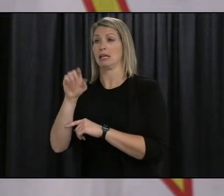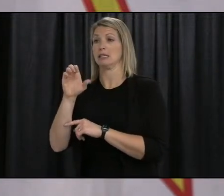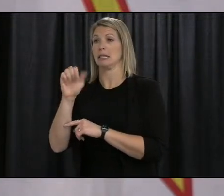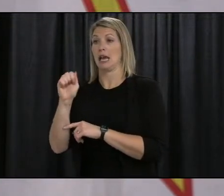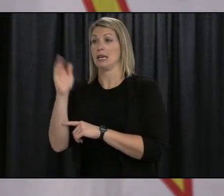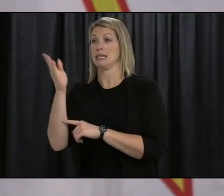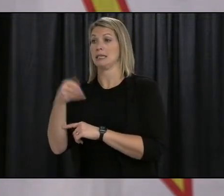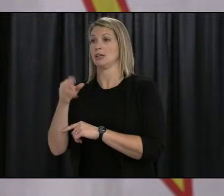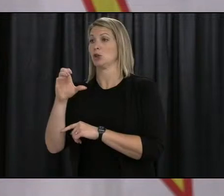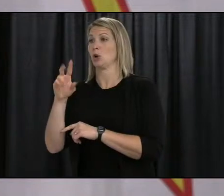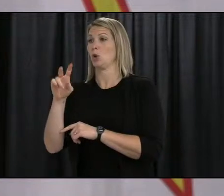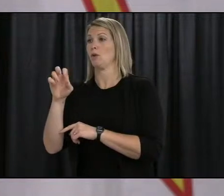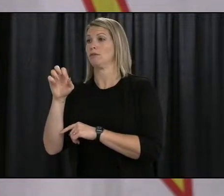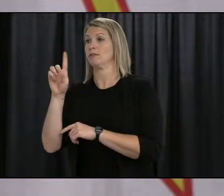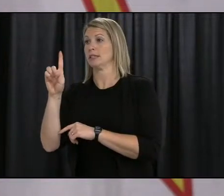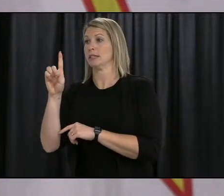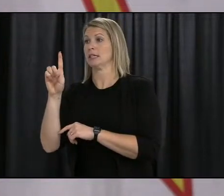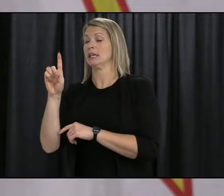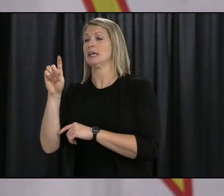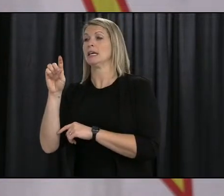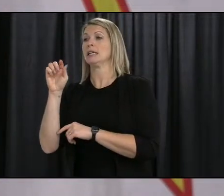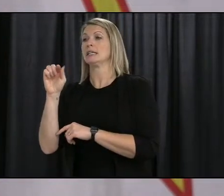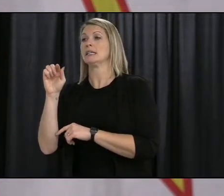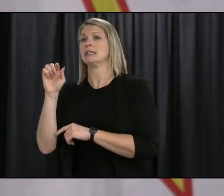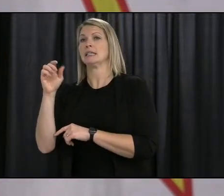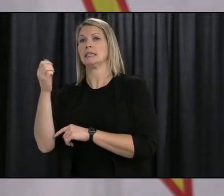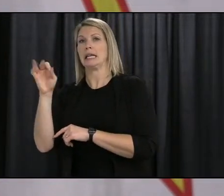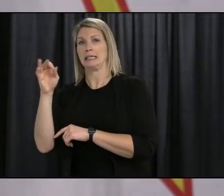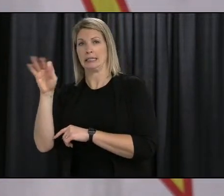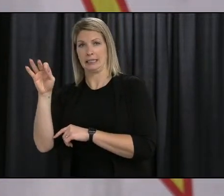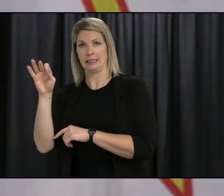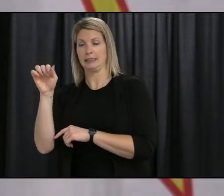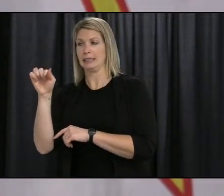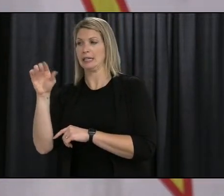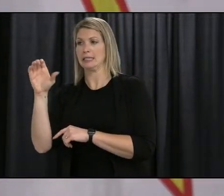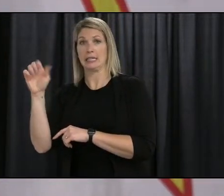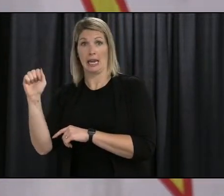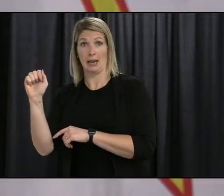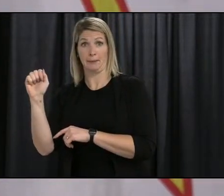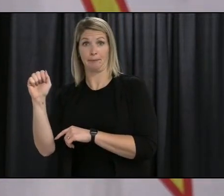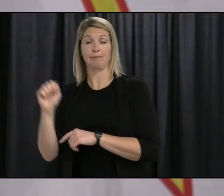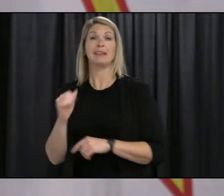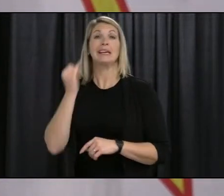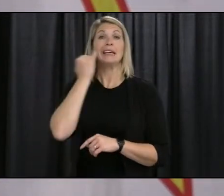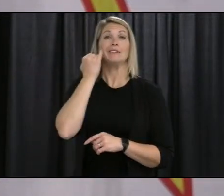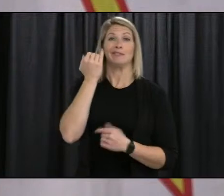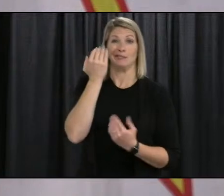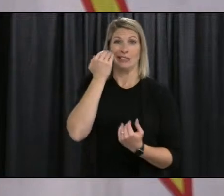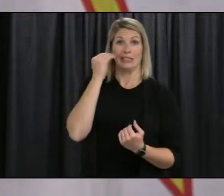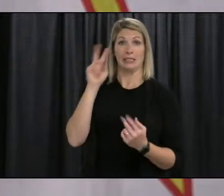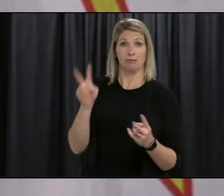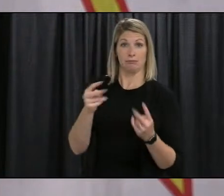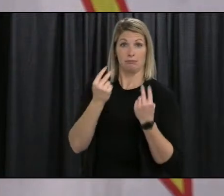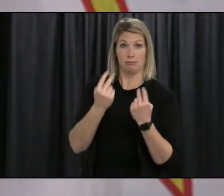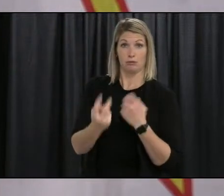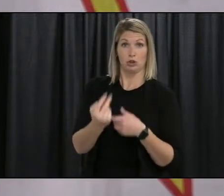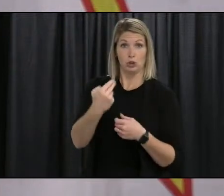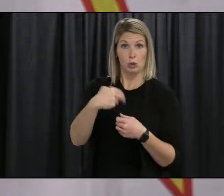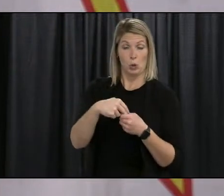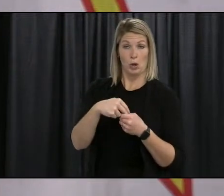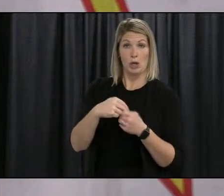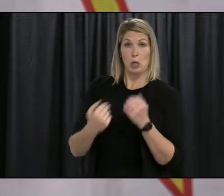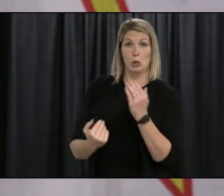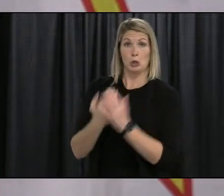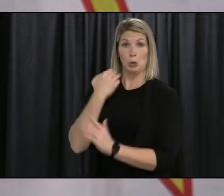gov.nl.ca/COVID-19. As a recap, for those who may have just joined, we have no new cases since yesterday's advisory. The total number of cases